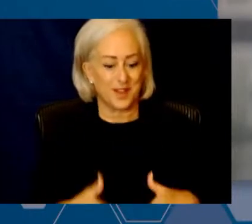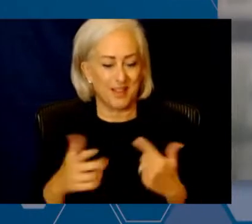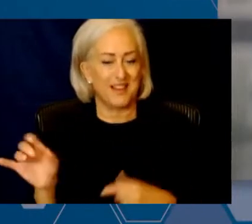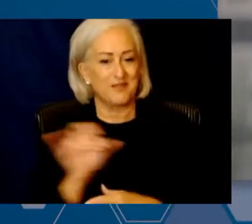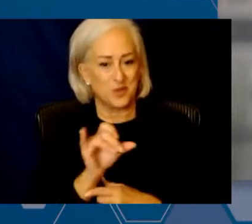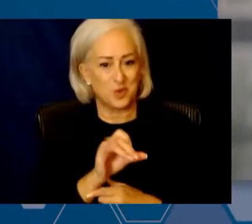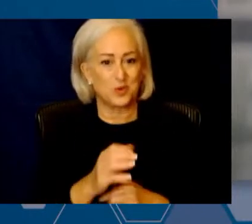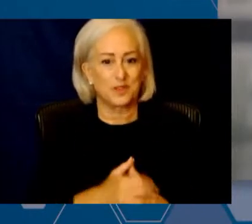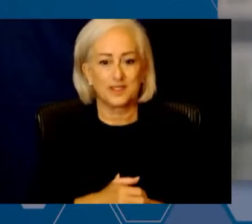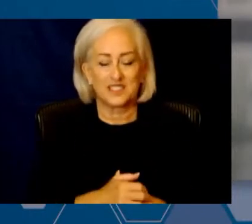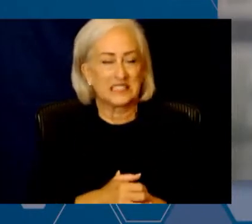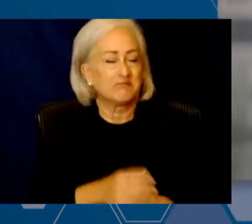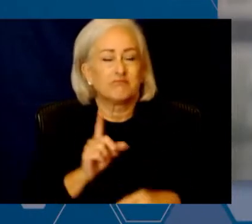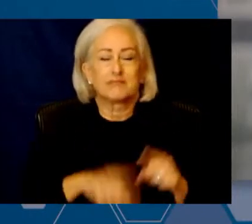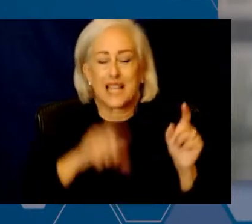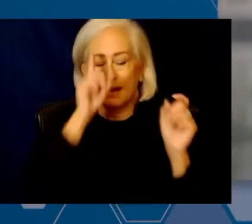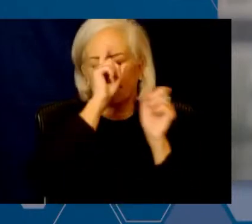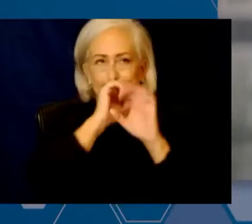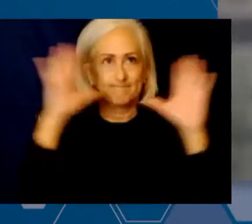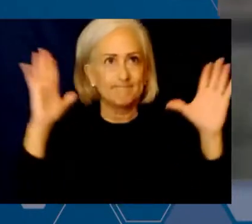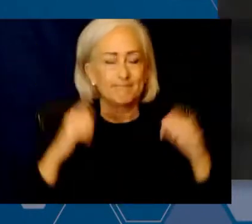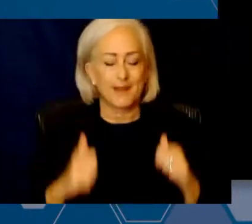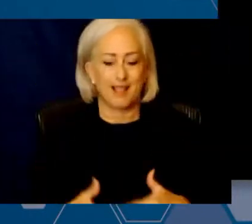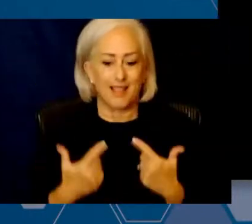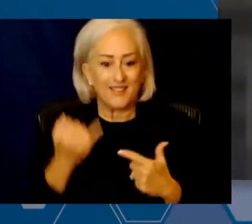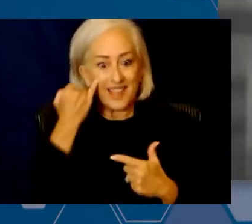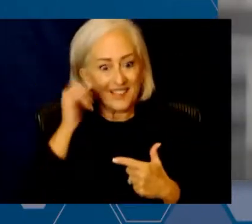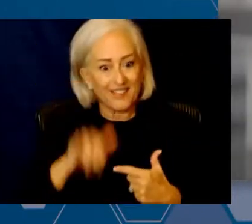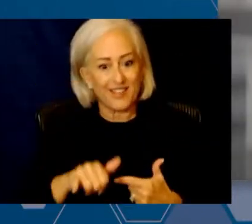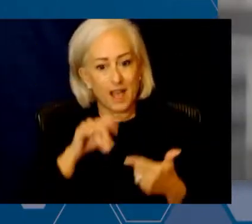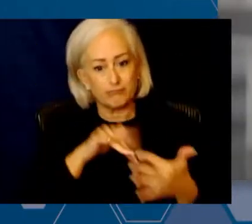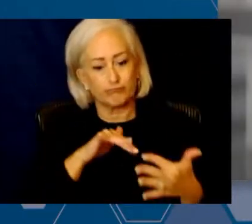what my life would be like if this clinical trial hadn't been available.